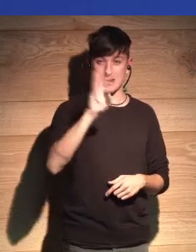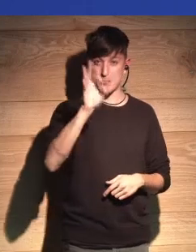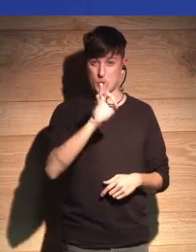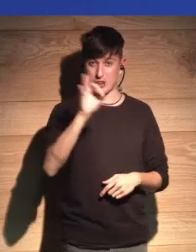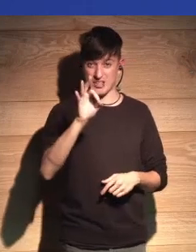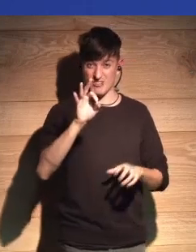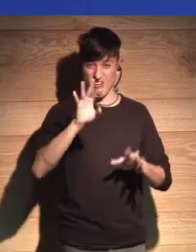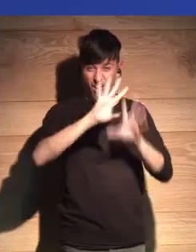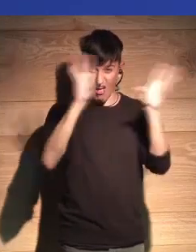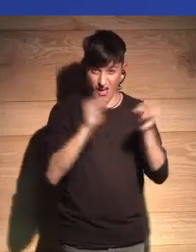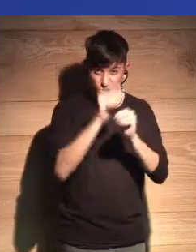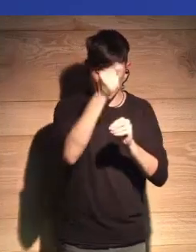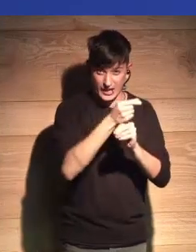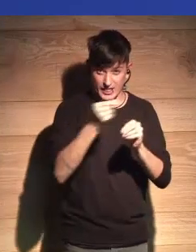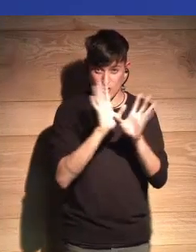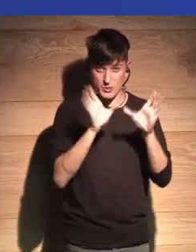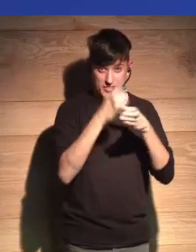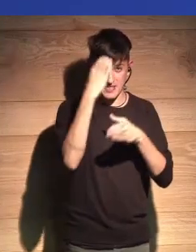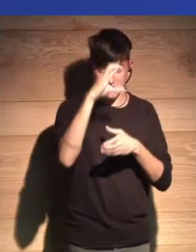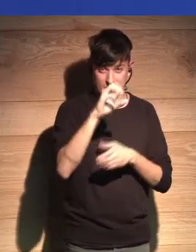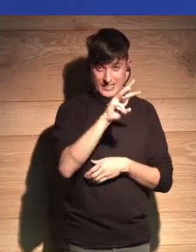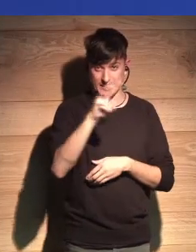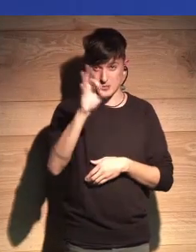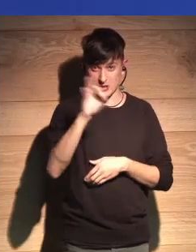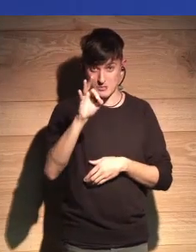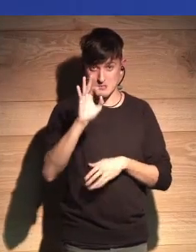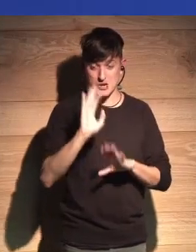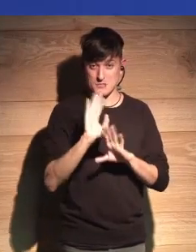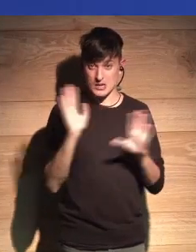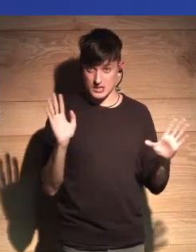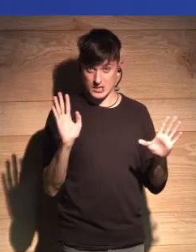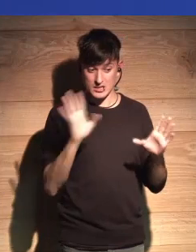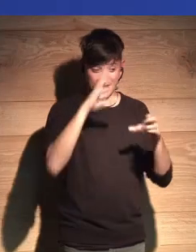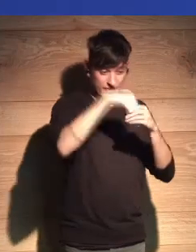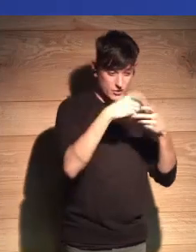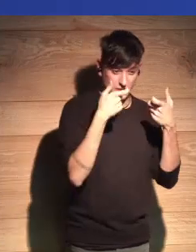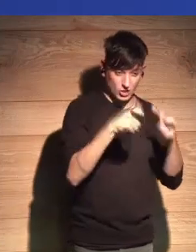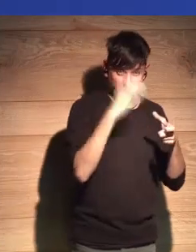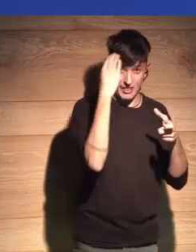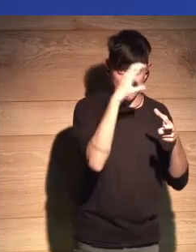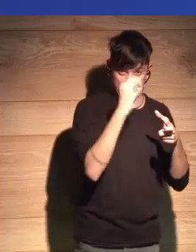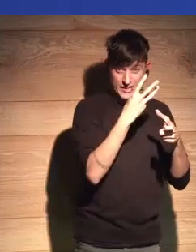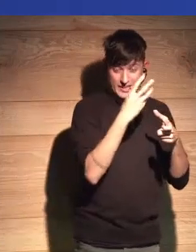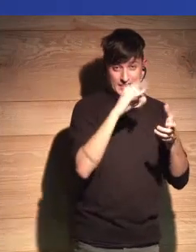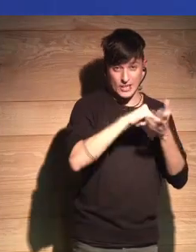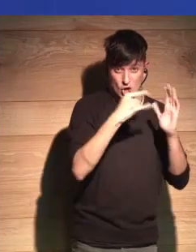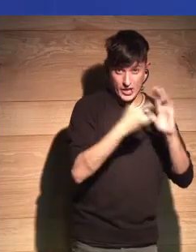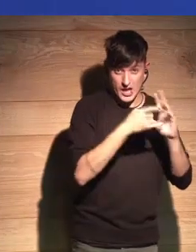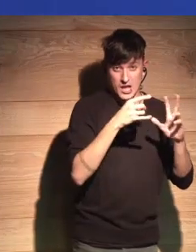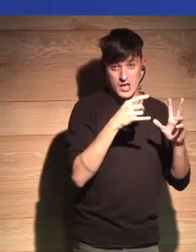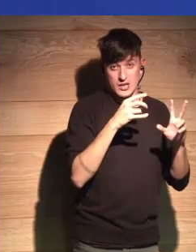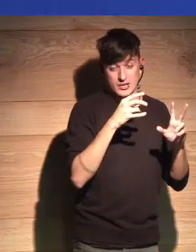only for 33% of the scientific community, and 30% of people who work